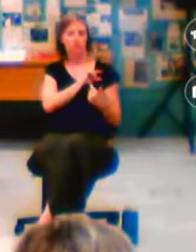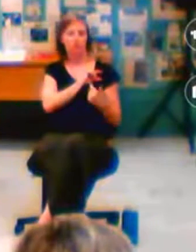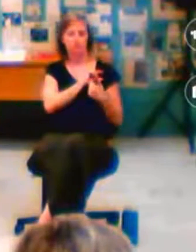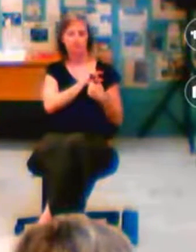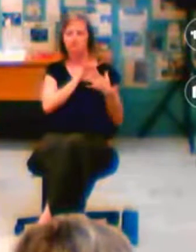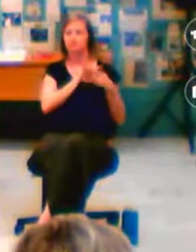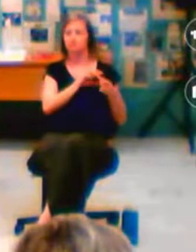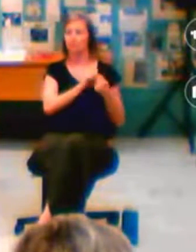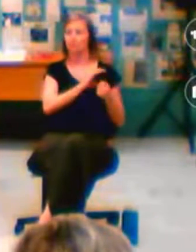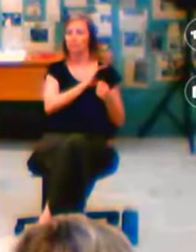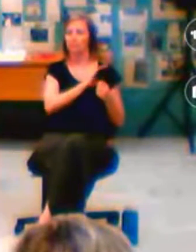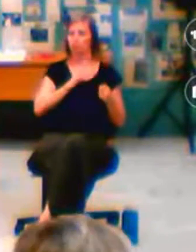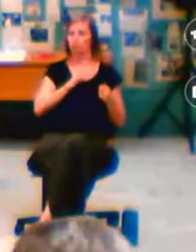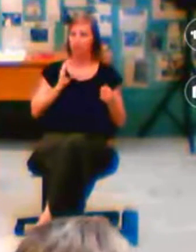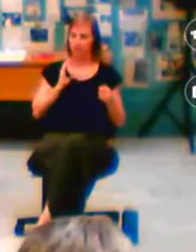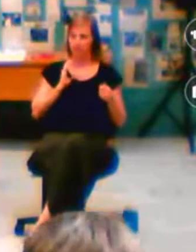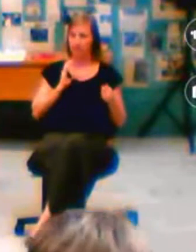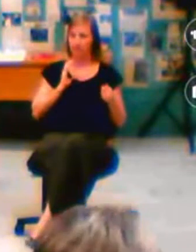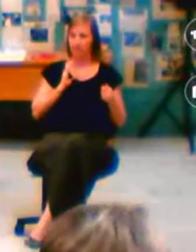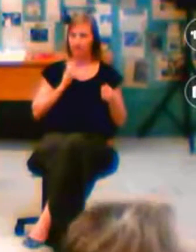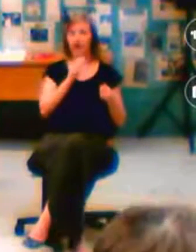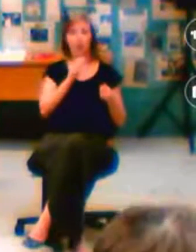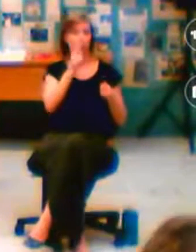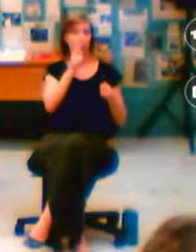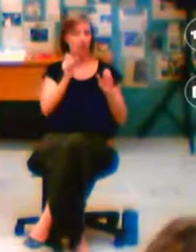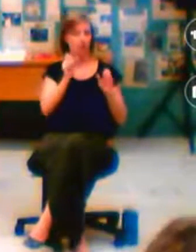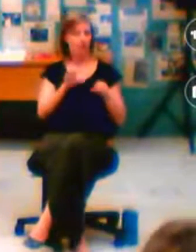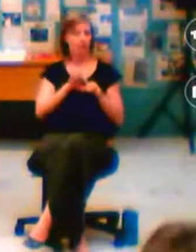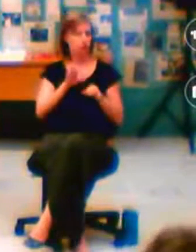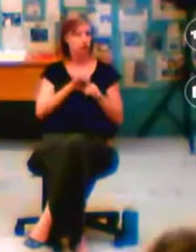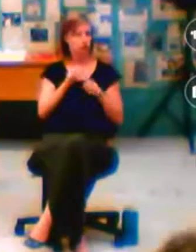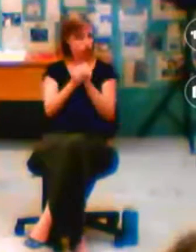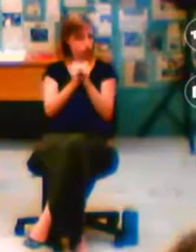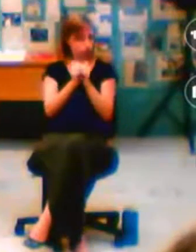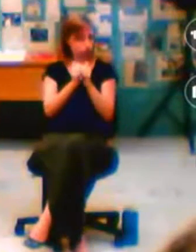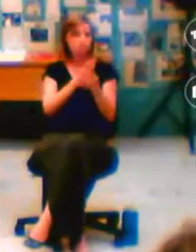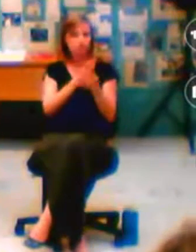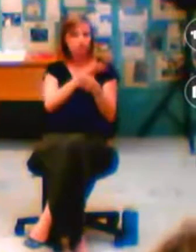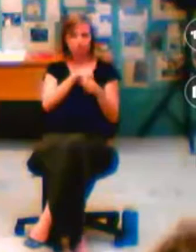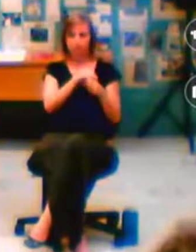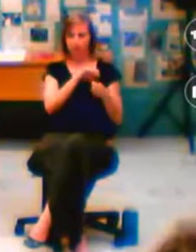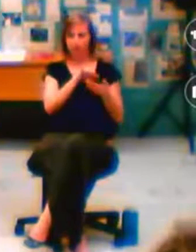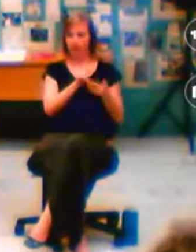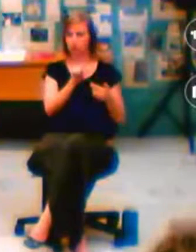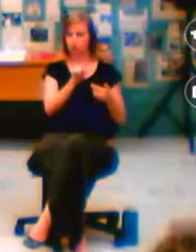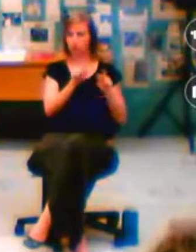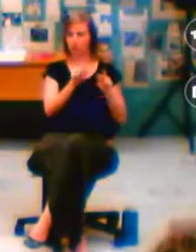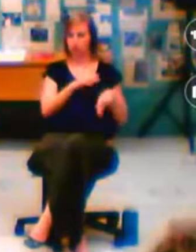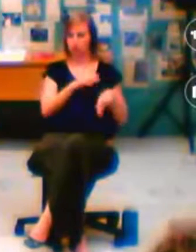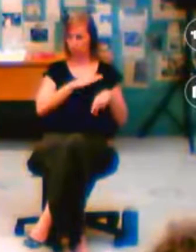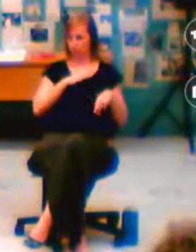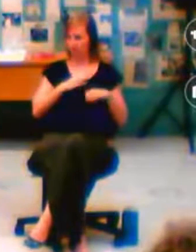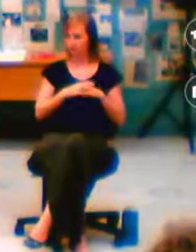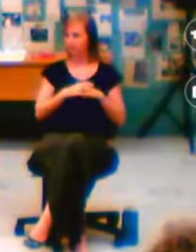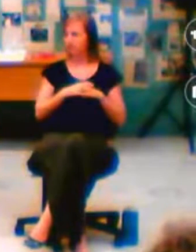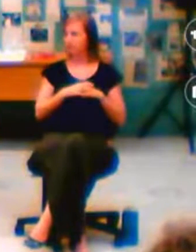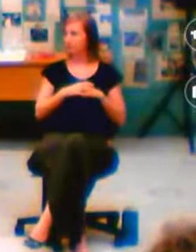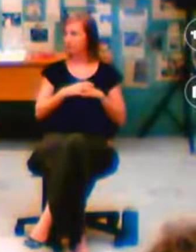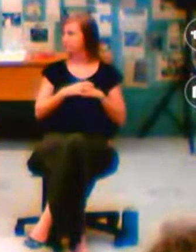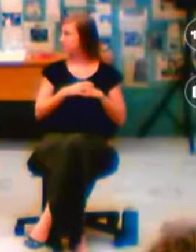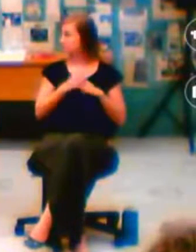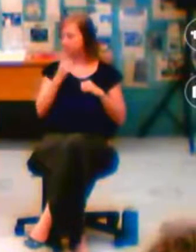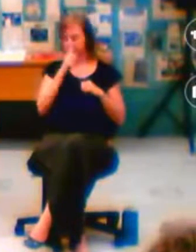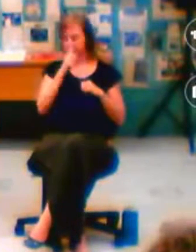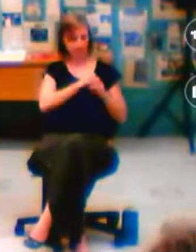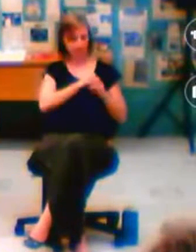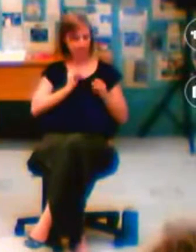to remind you that when you have a board of directors, they... So the question from the audience is around the qualifications for